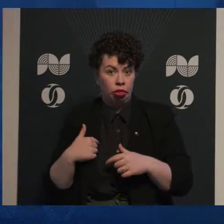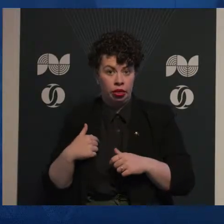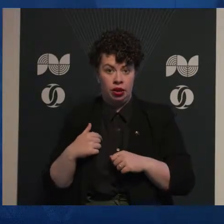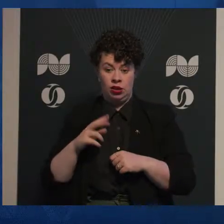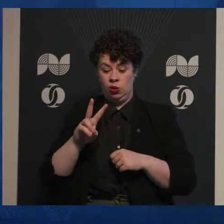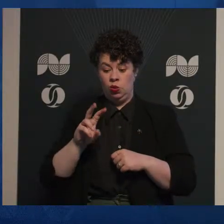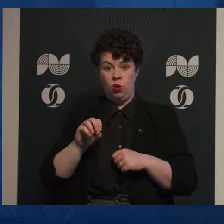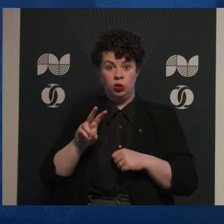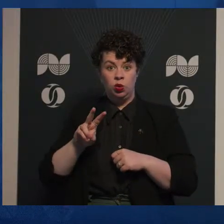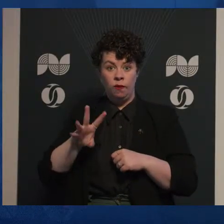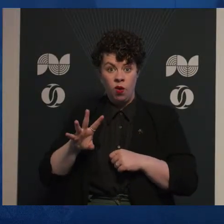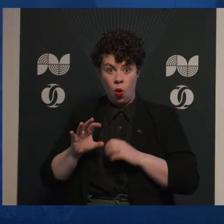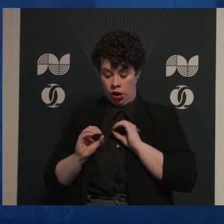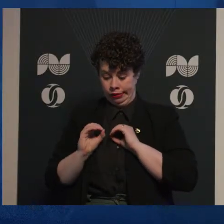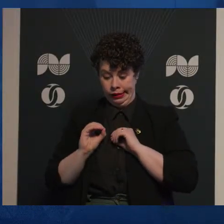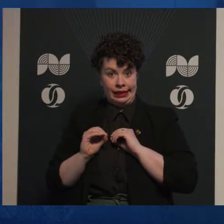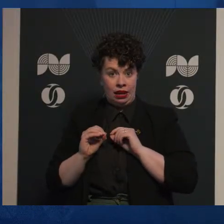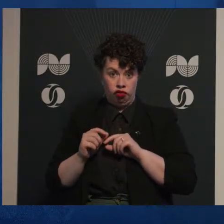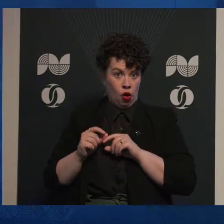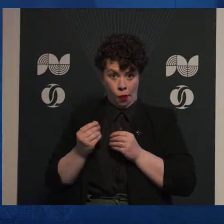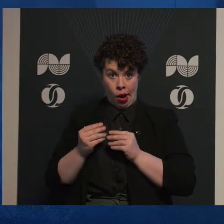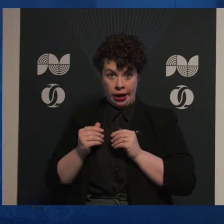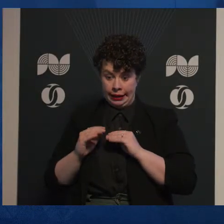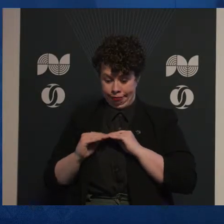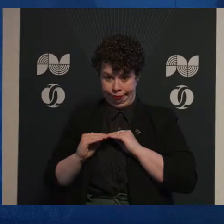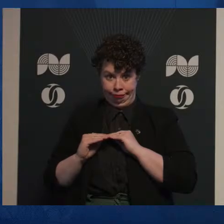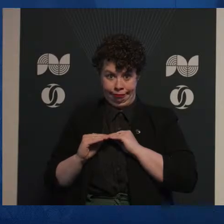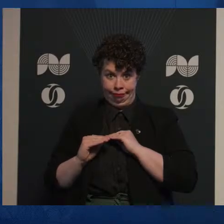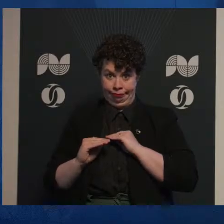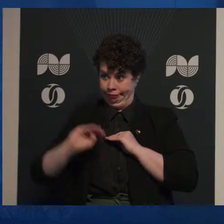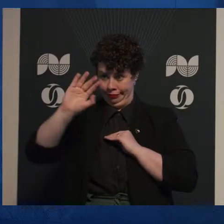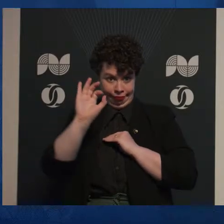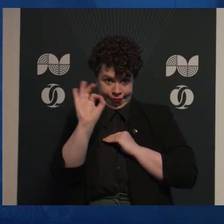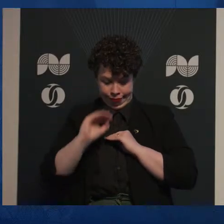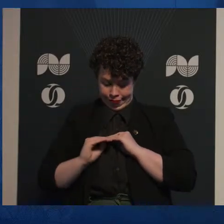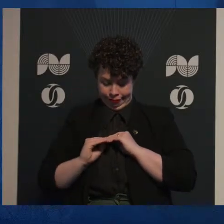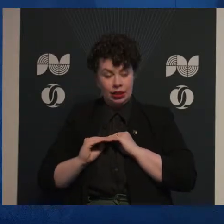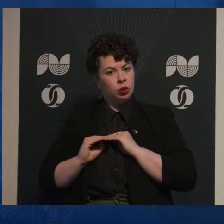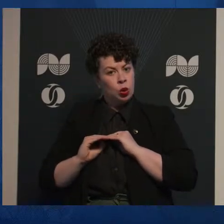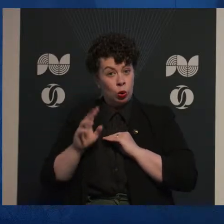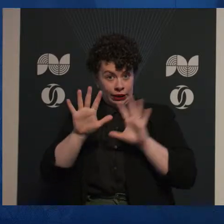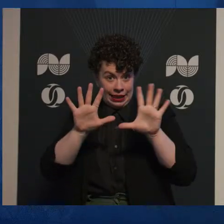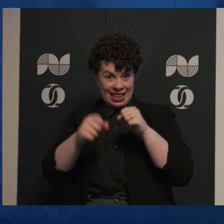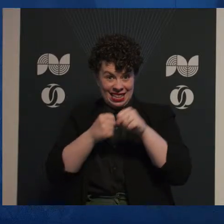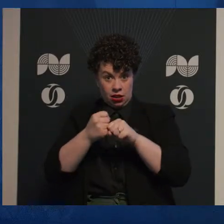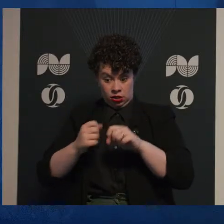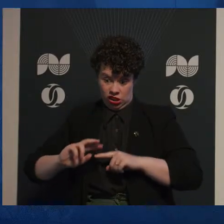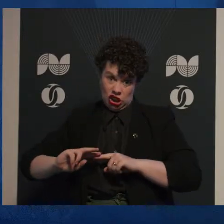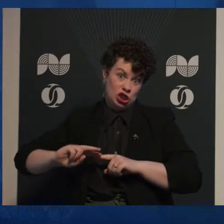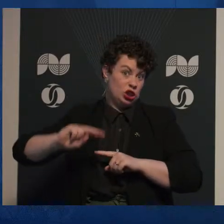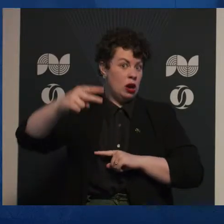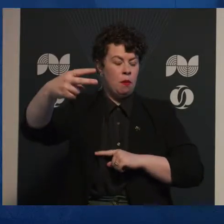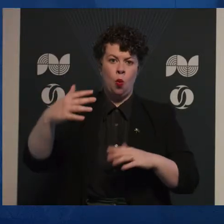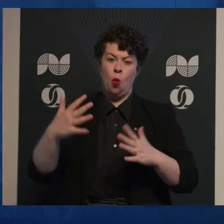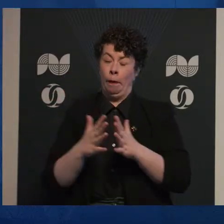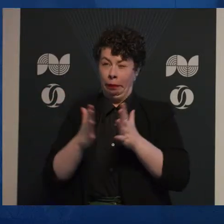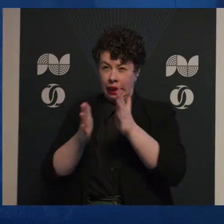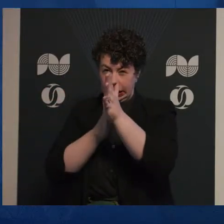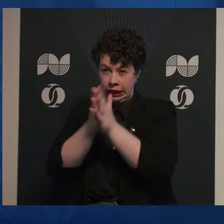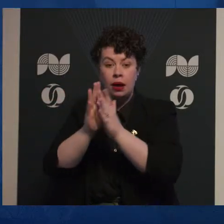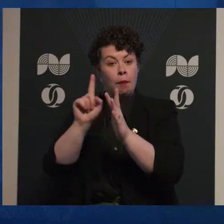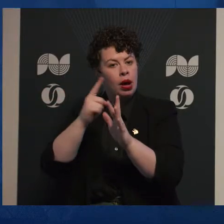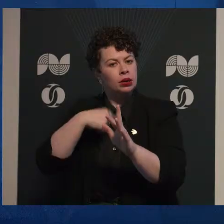2024. So it's an ambitious goal that we need to fulfill. But as I said, the challenges are also opportunities. I want to